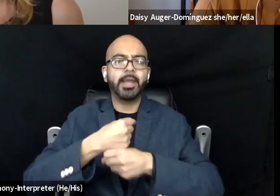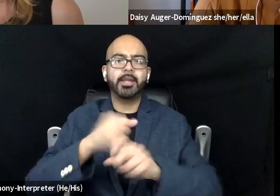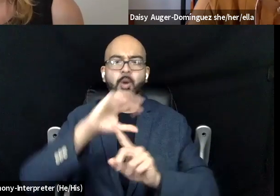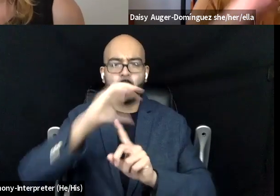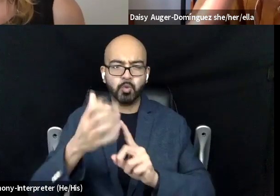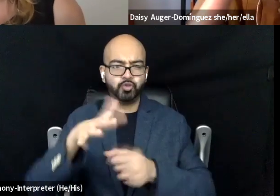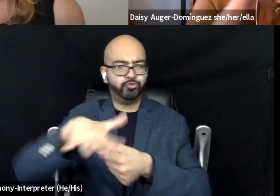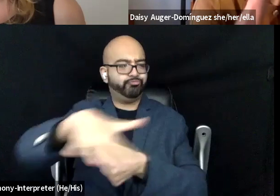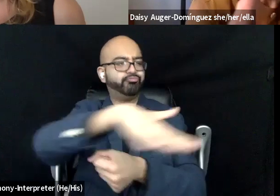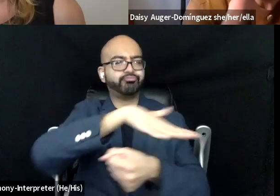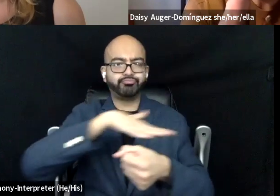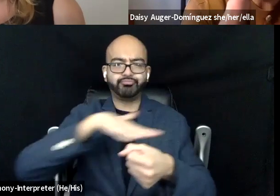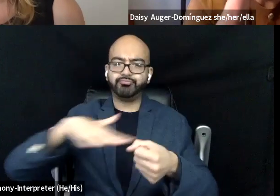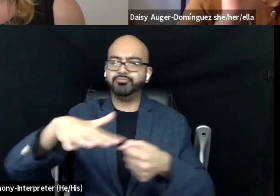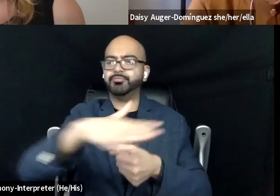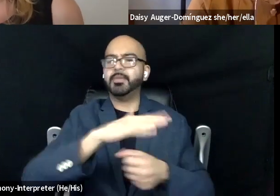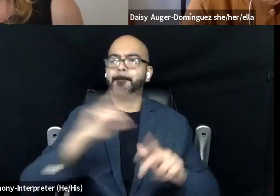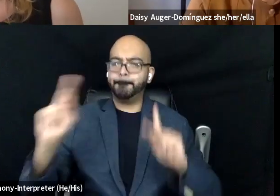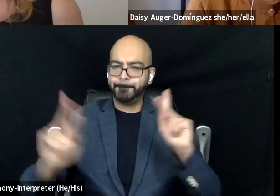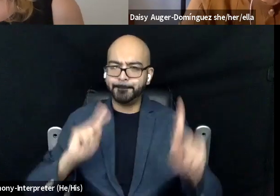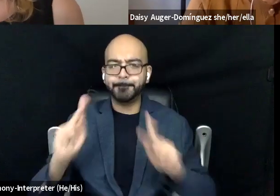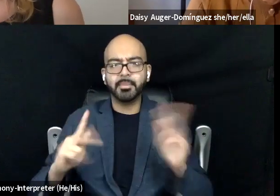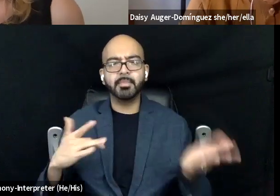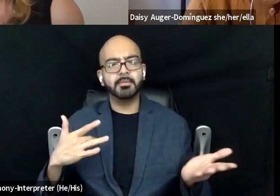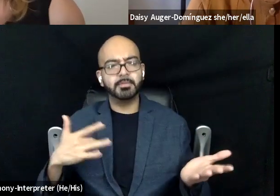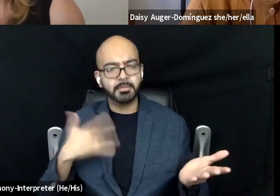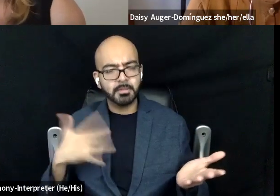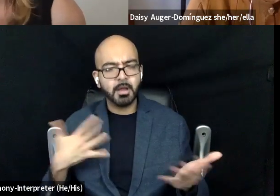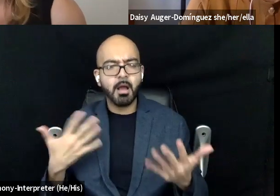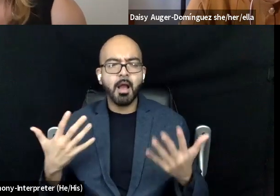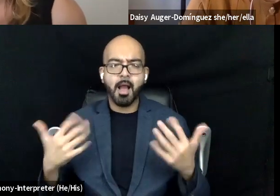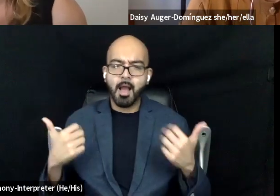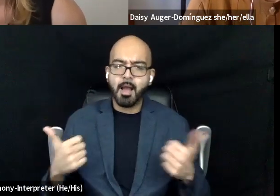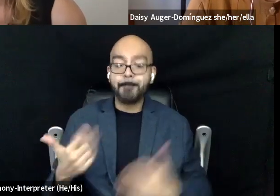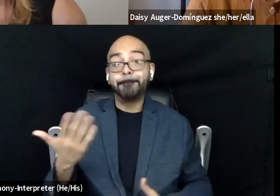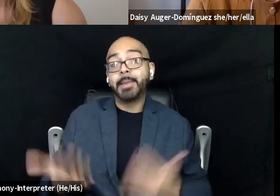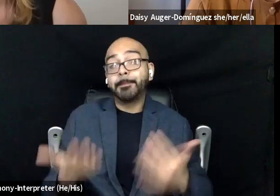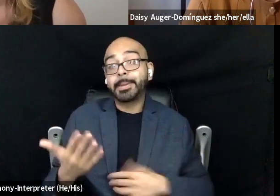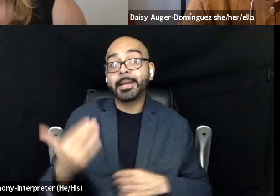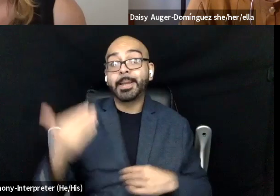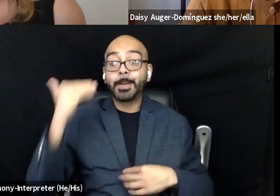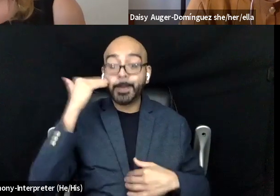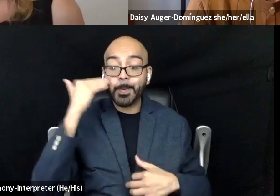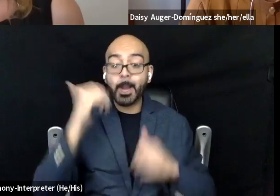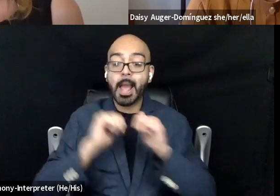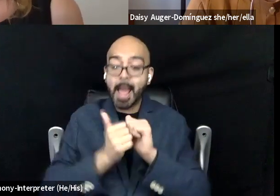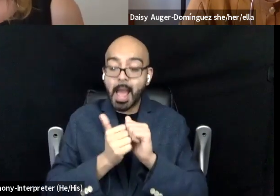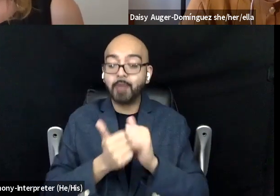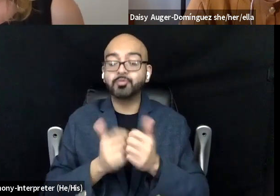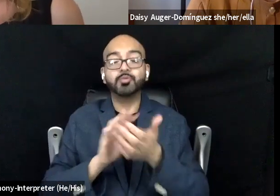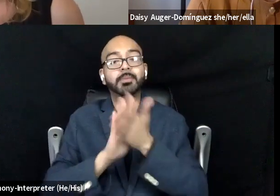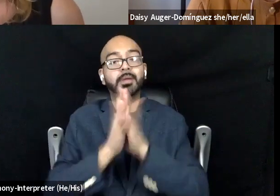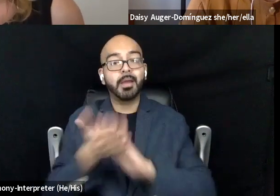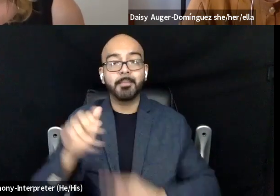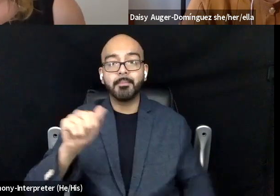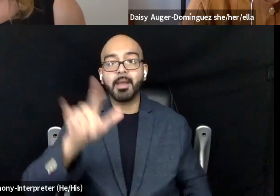where people feel like, and maybe even know how to be allies for each other in